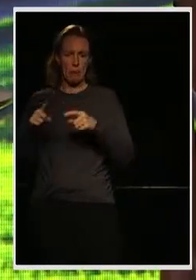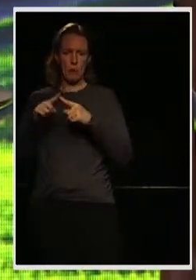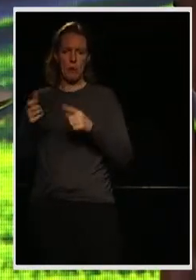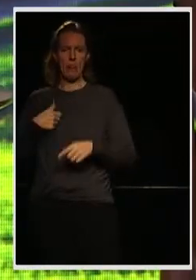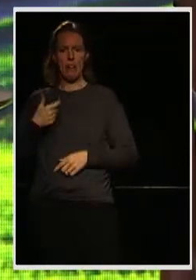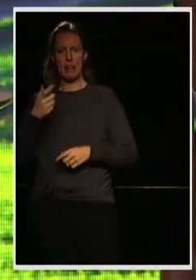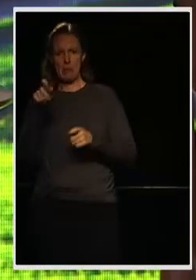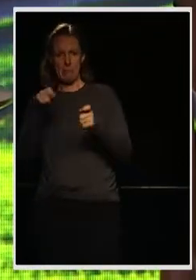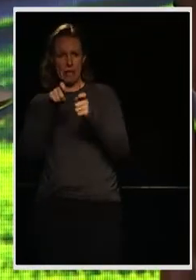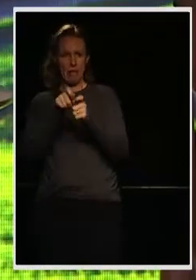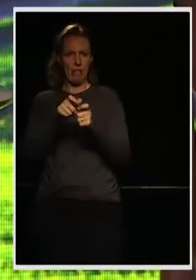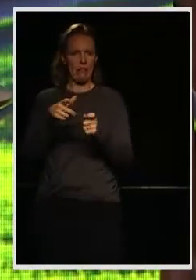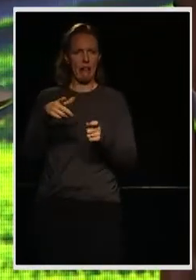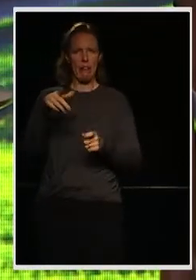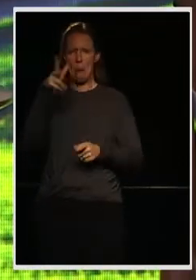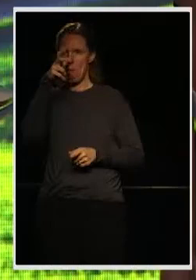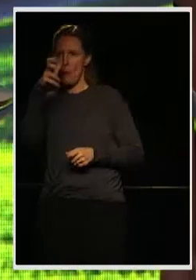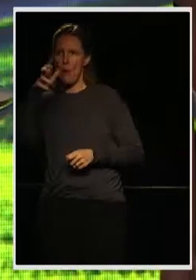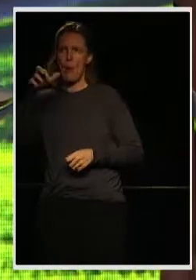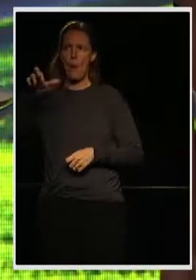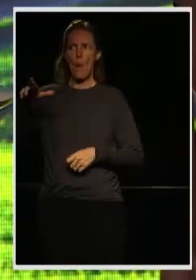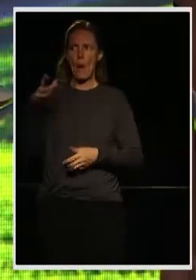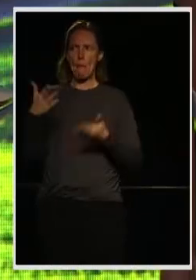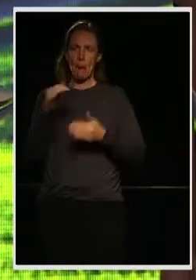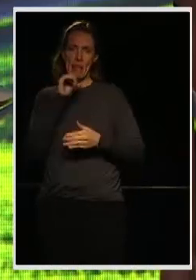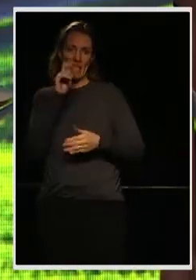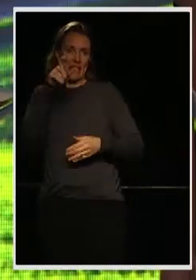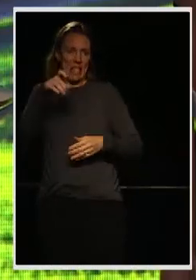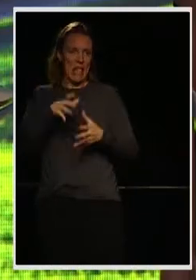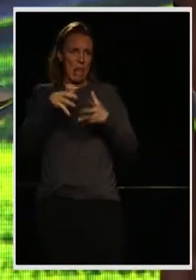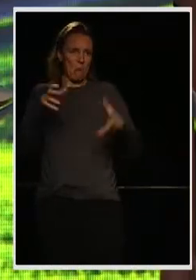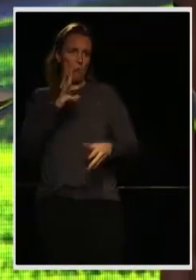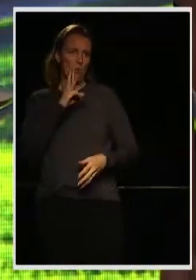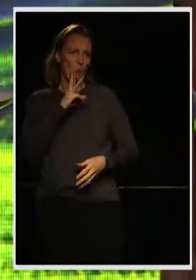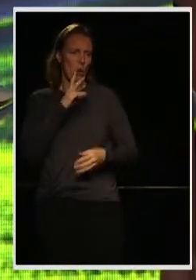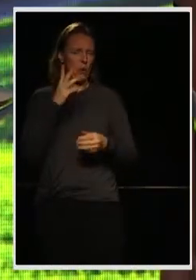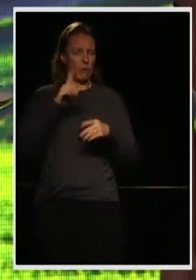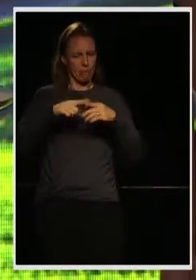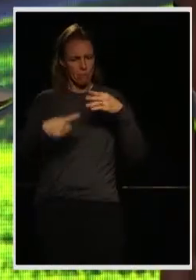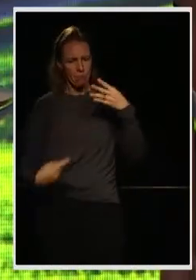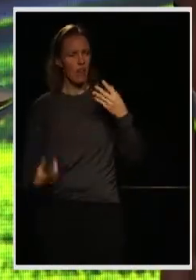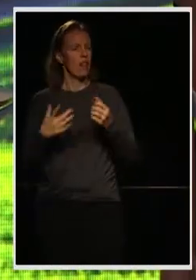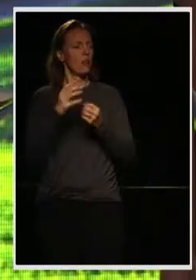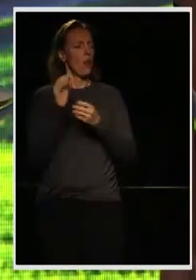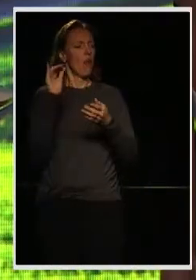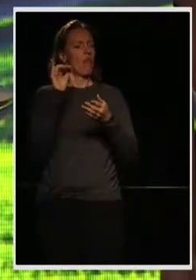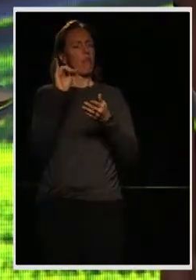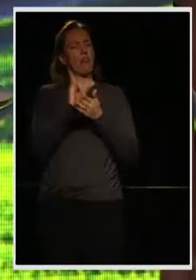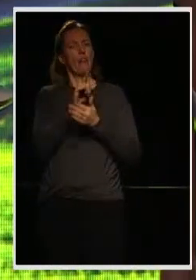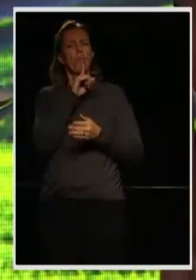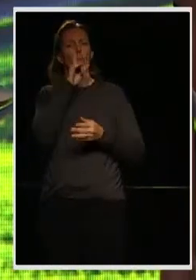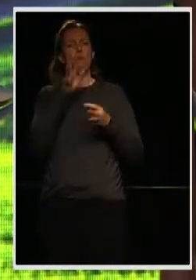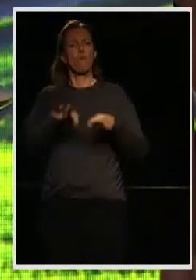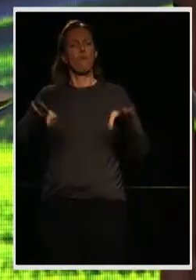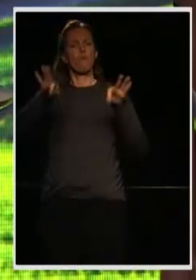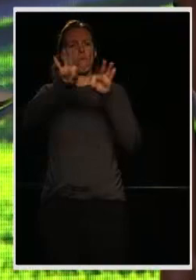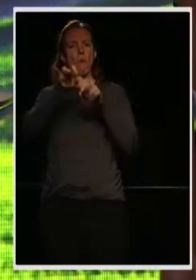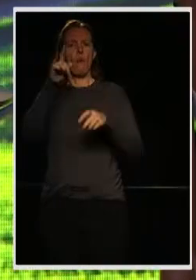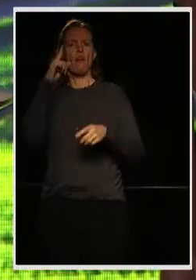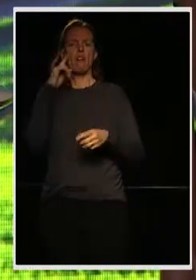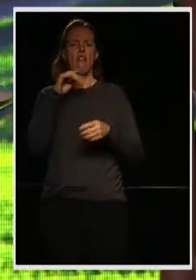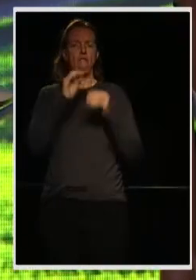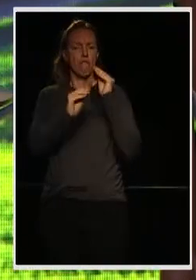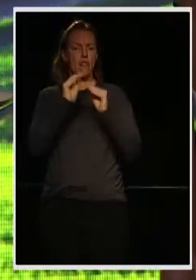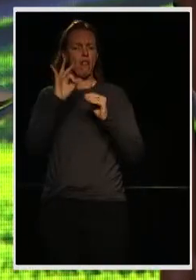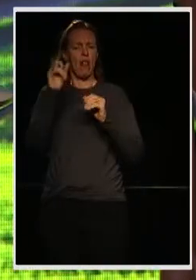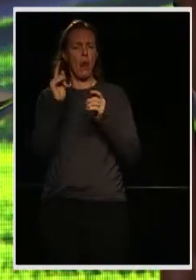specific pest or maybe doesn't need as much water, et cetera. So I think that's going to be really, really important, is figuring out